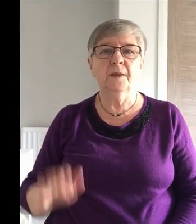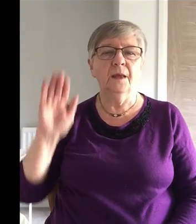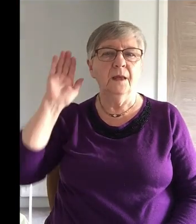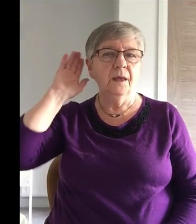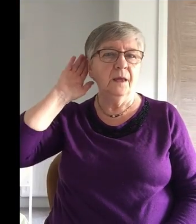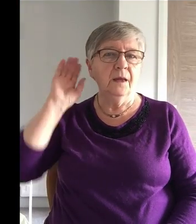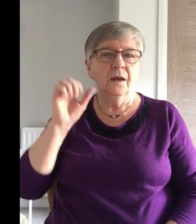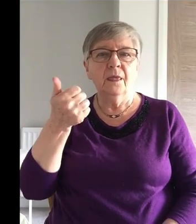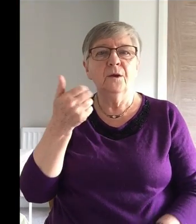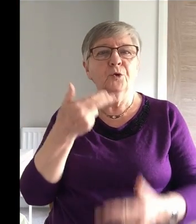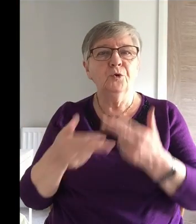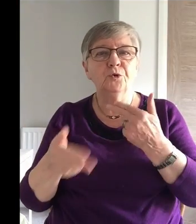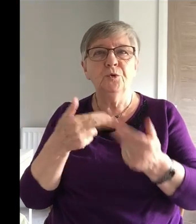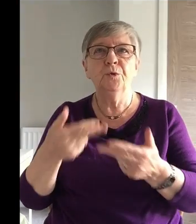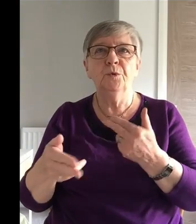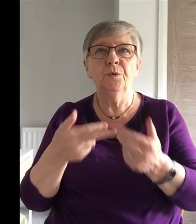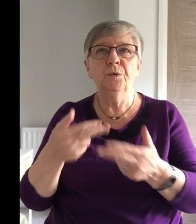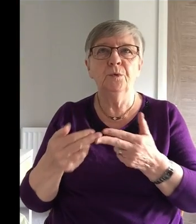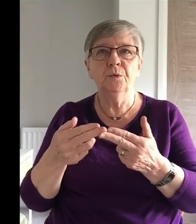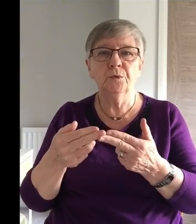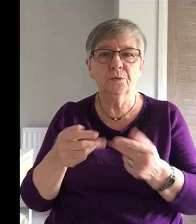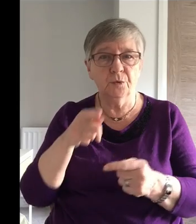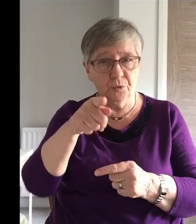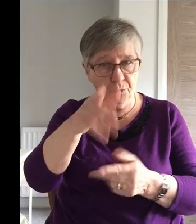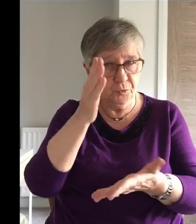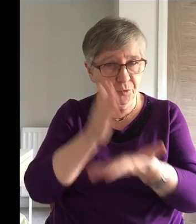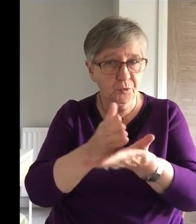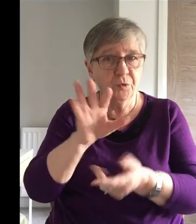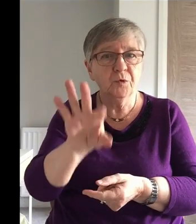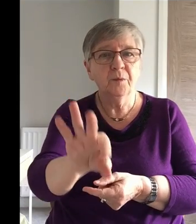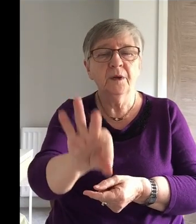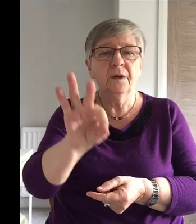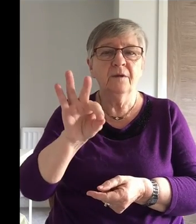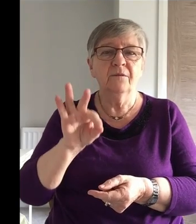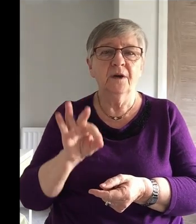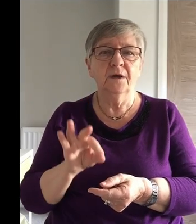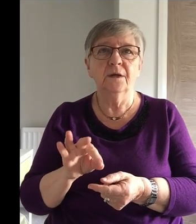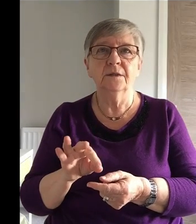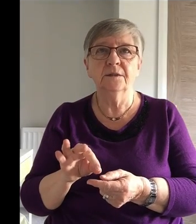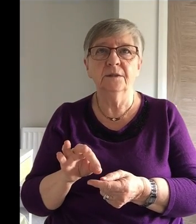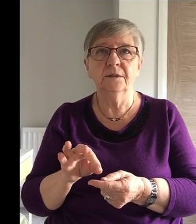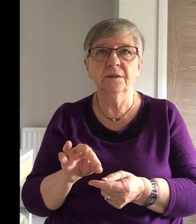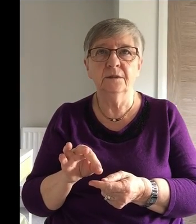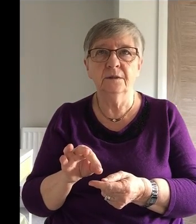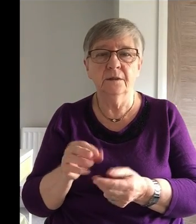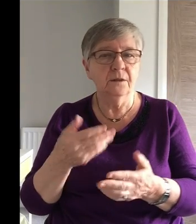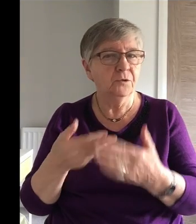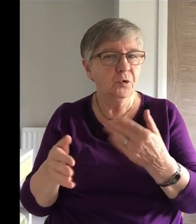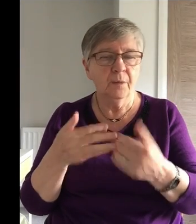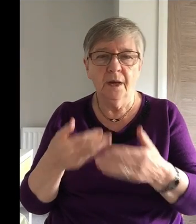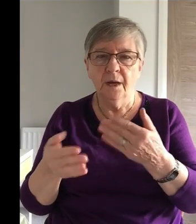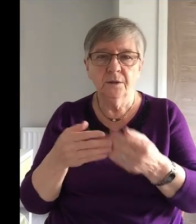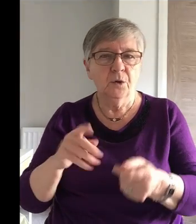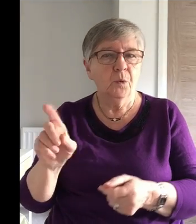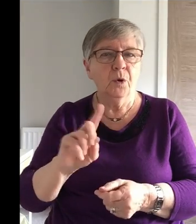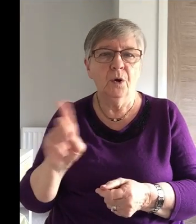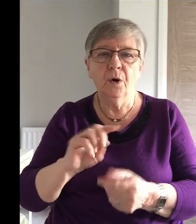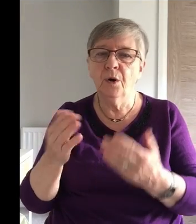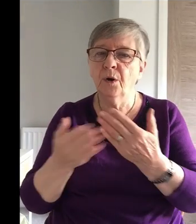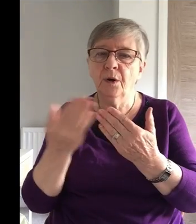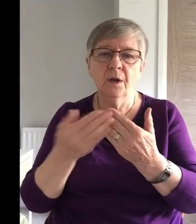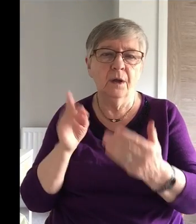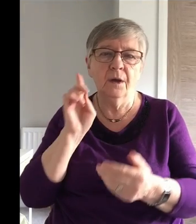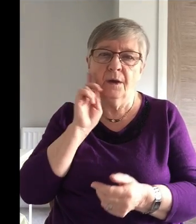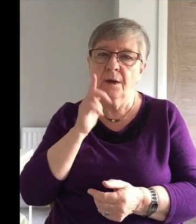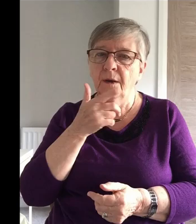Hear the good news, you've been invited, no matter